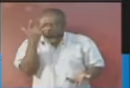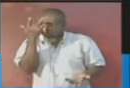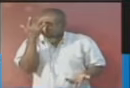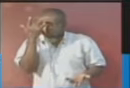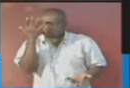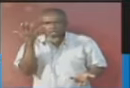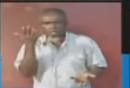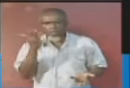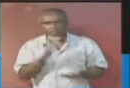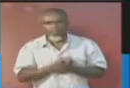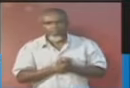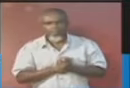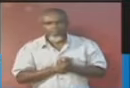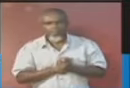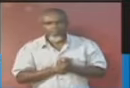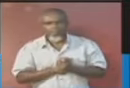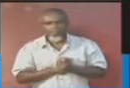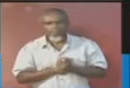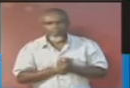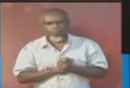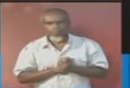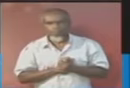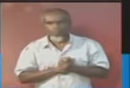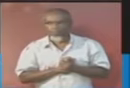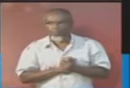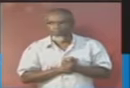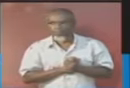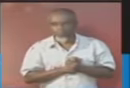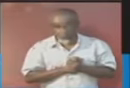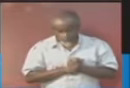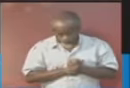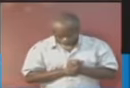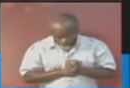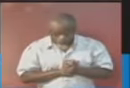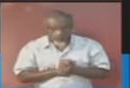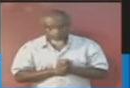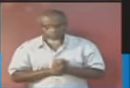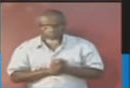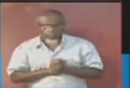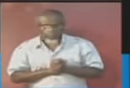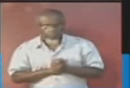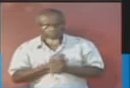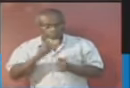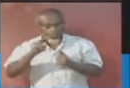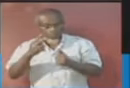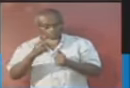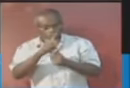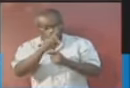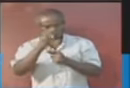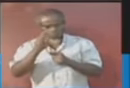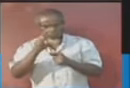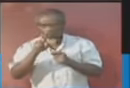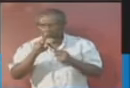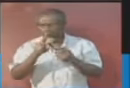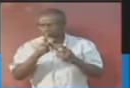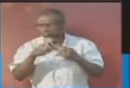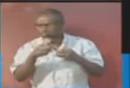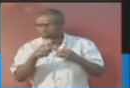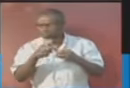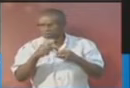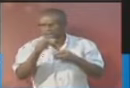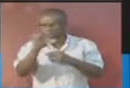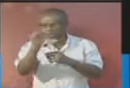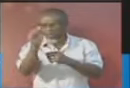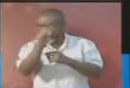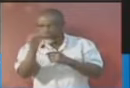issues in which we use it in one and we use it in another group. And my second question has to do with the AstraZeneca